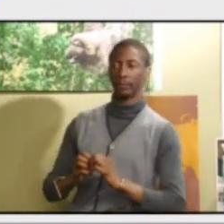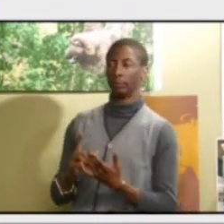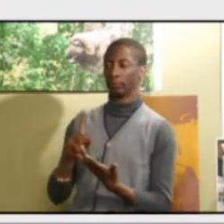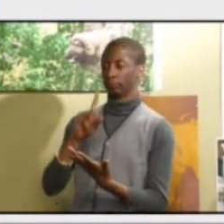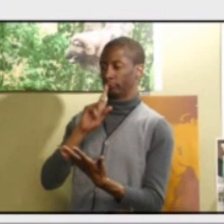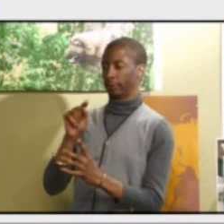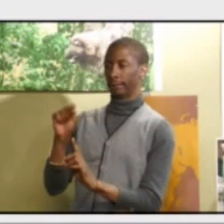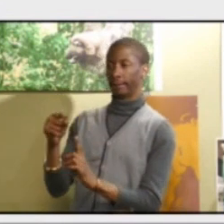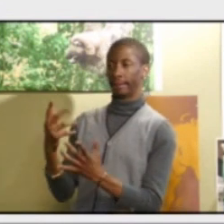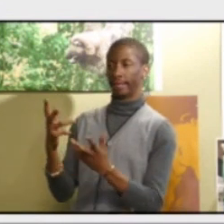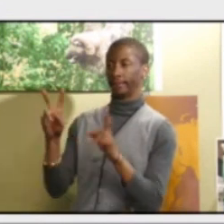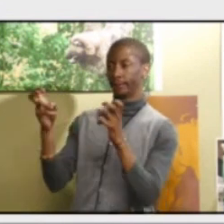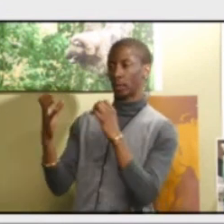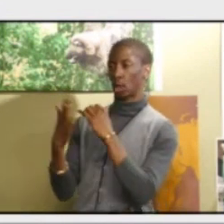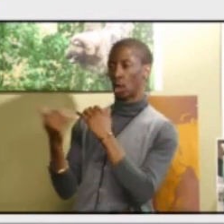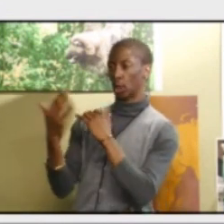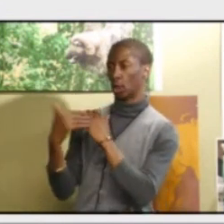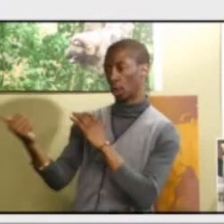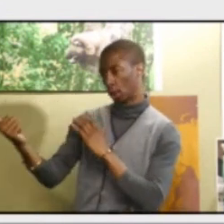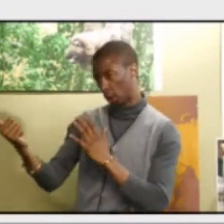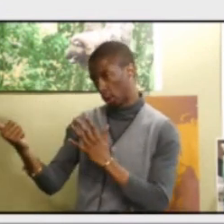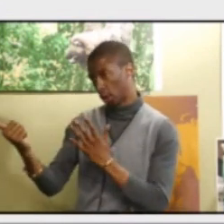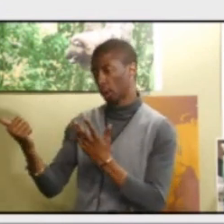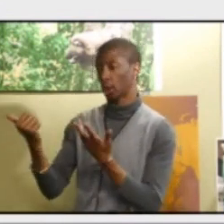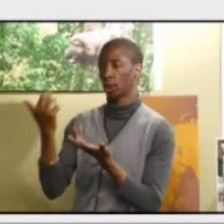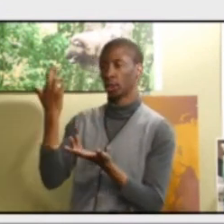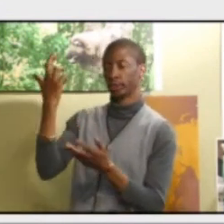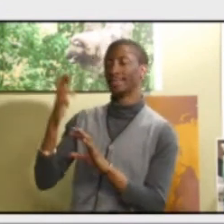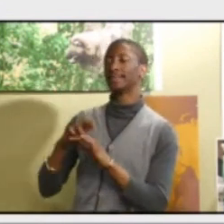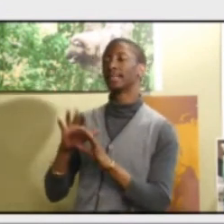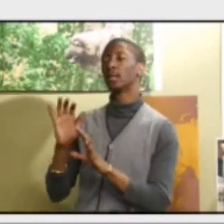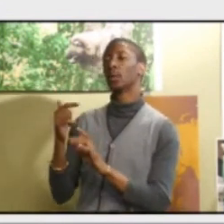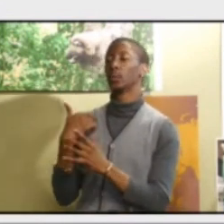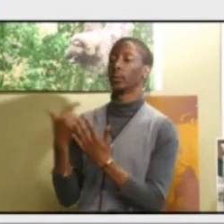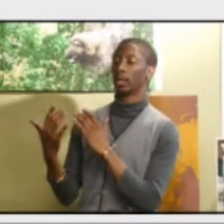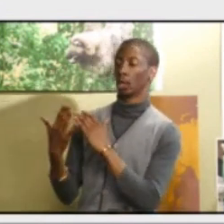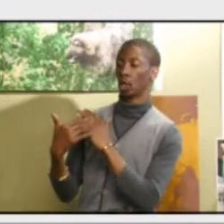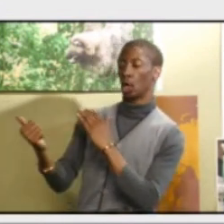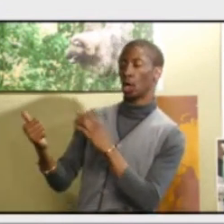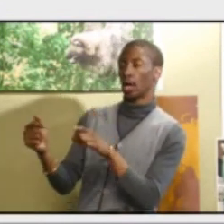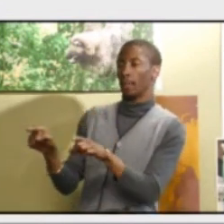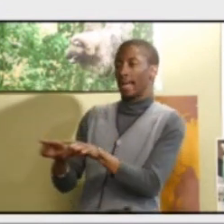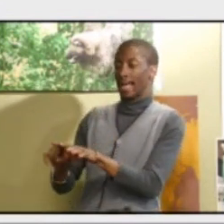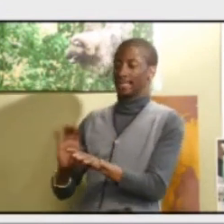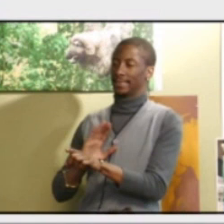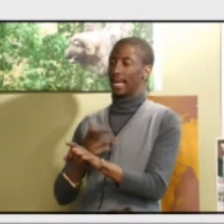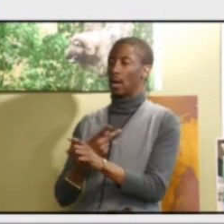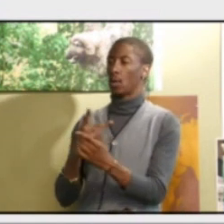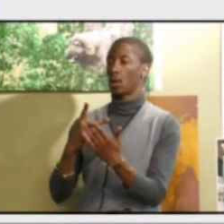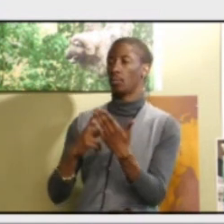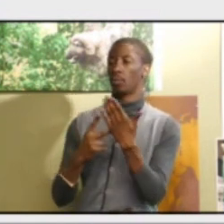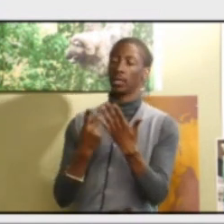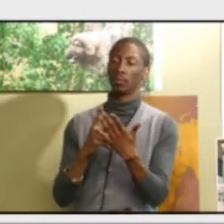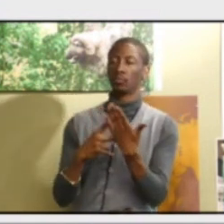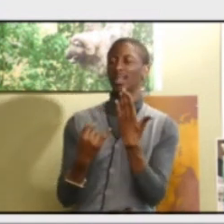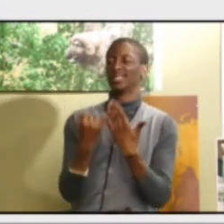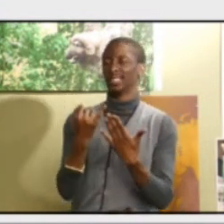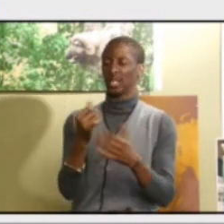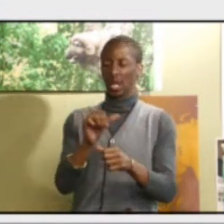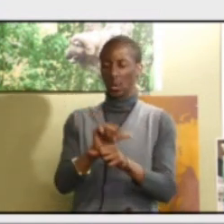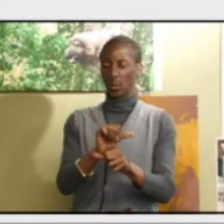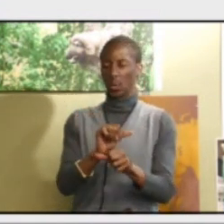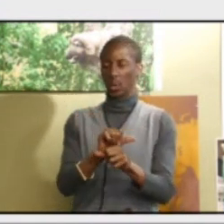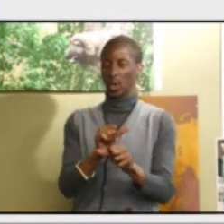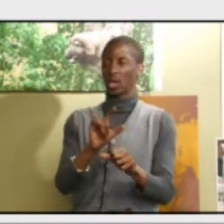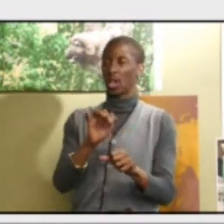an on-call basis. We call them as our projects increase, our workload increase, because